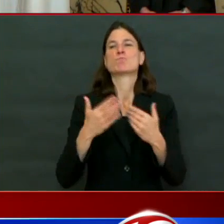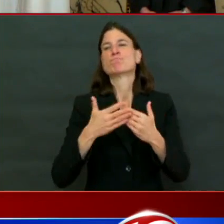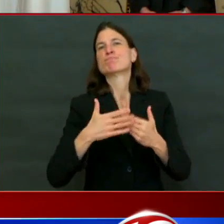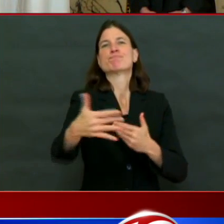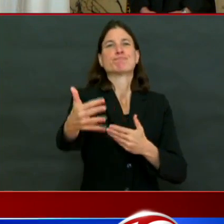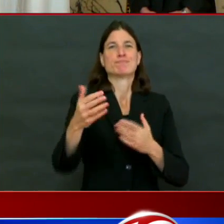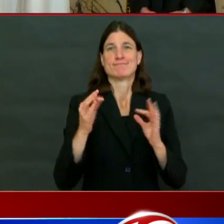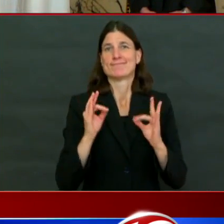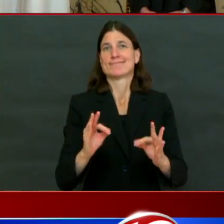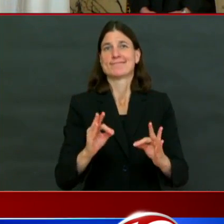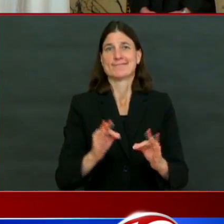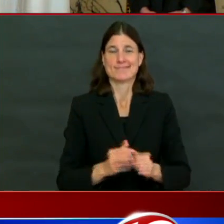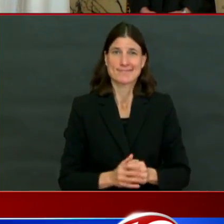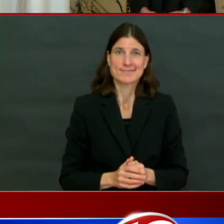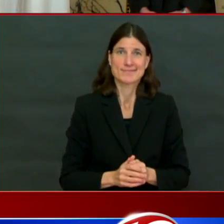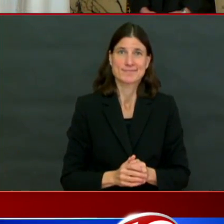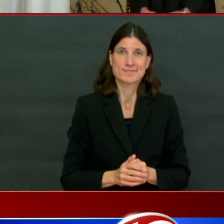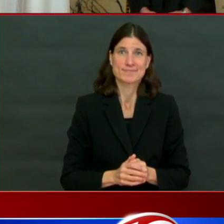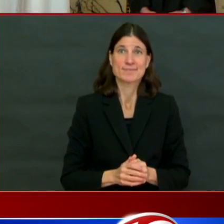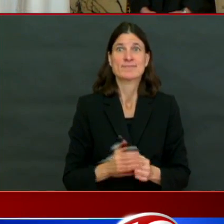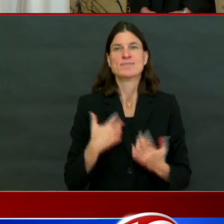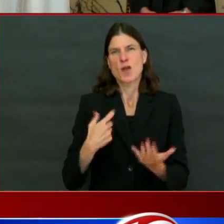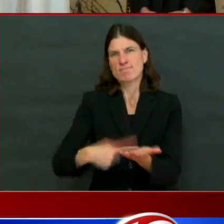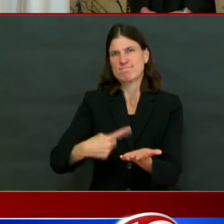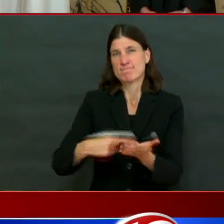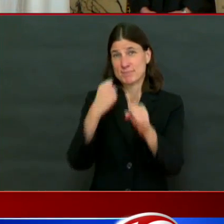To get into our data, we have